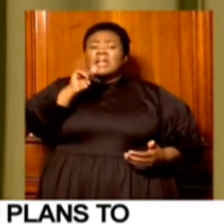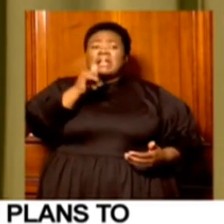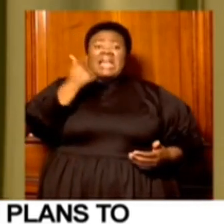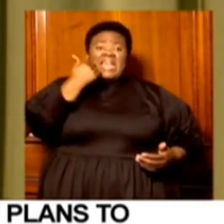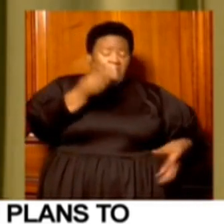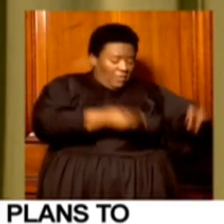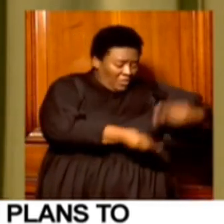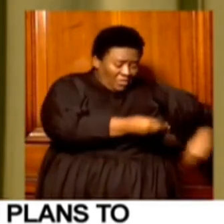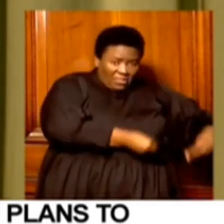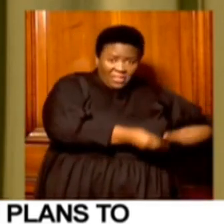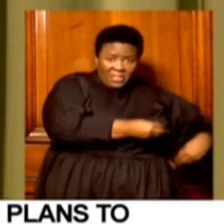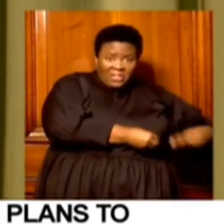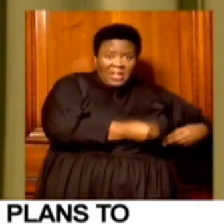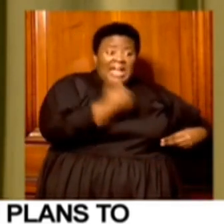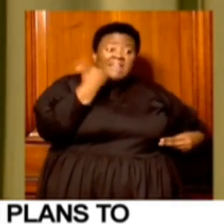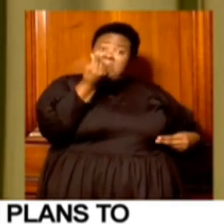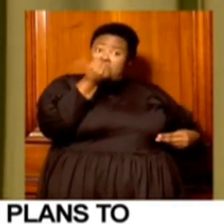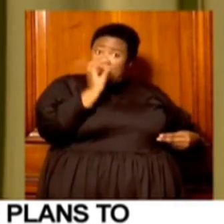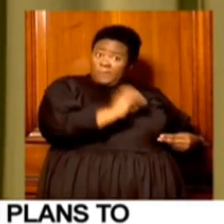corruption.